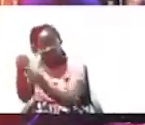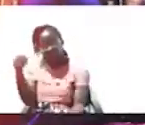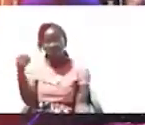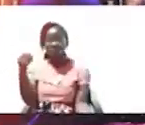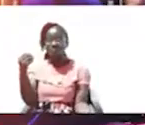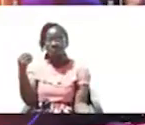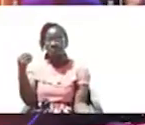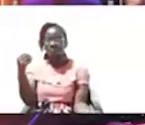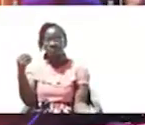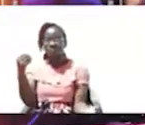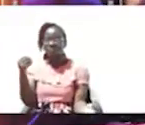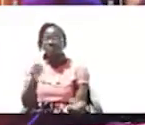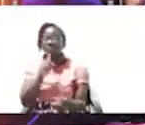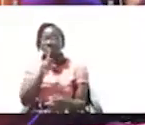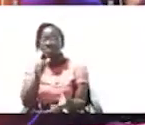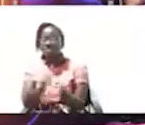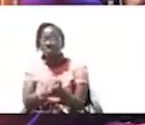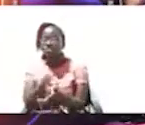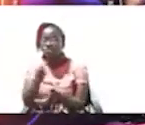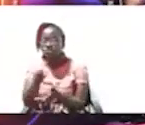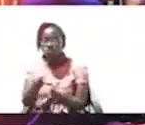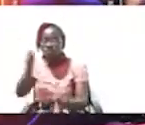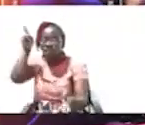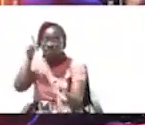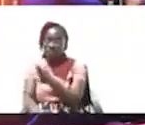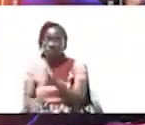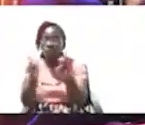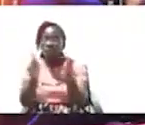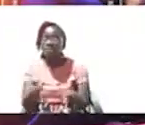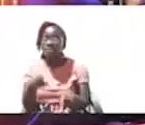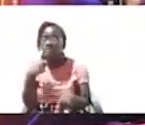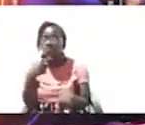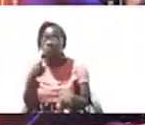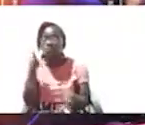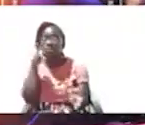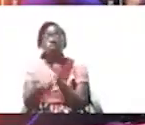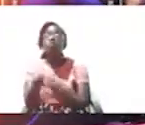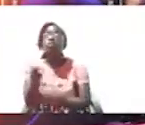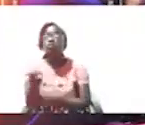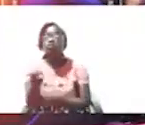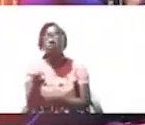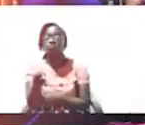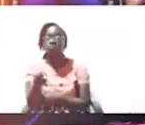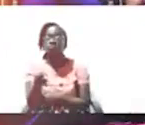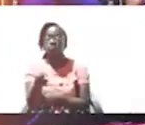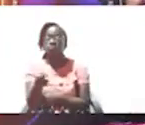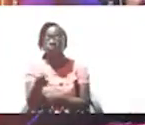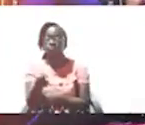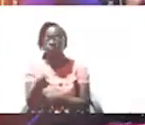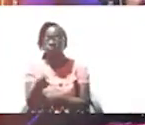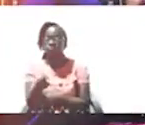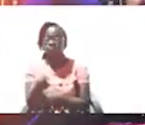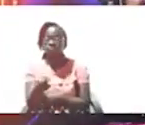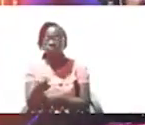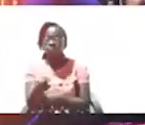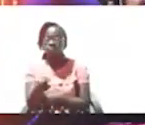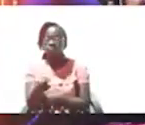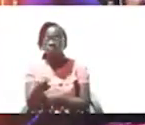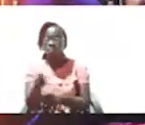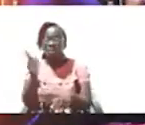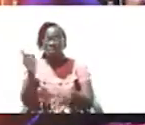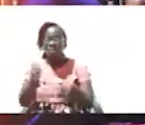him. They were saying it for the person they were thinking killed her to hear. Akosia, kill him. Akosia,